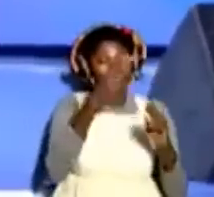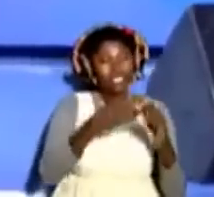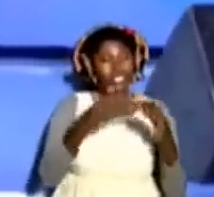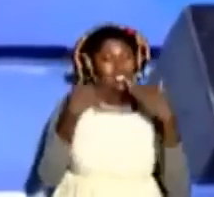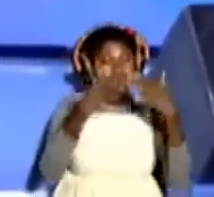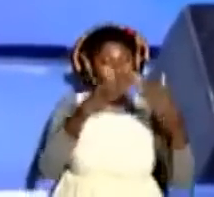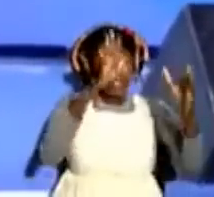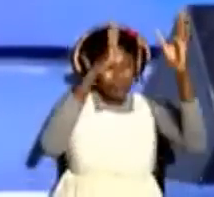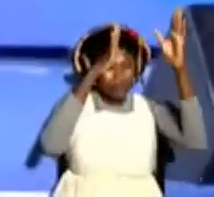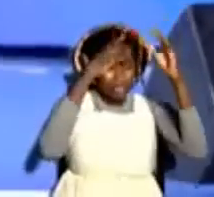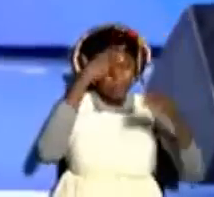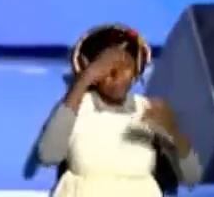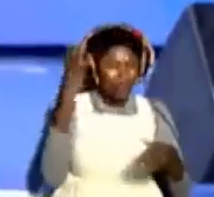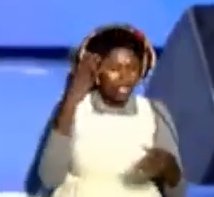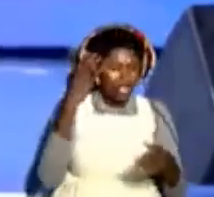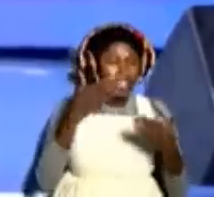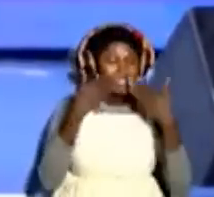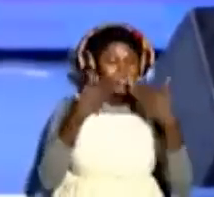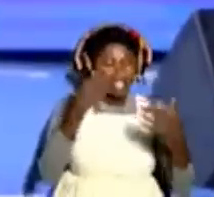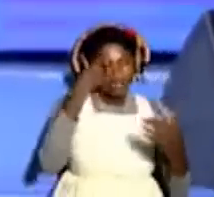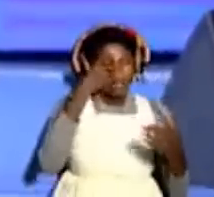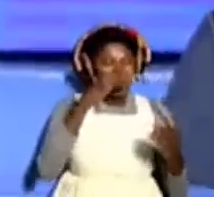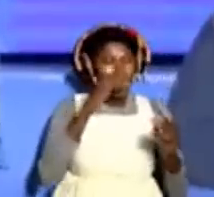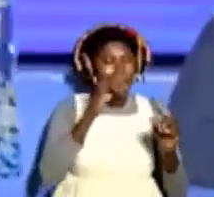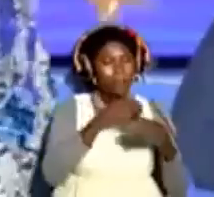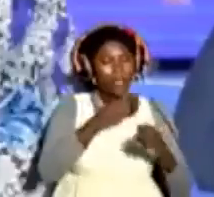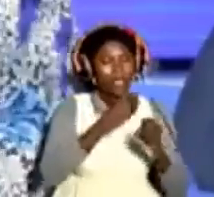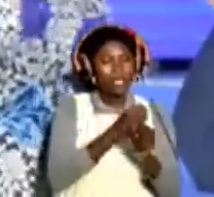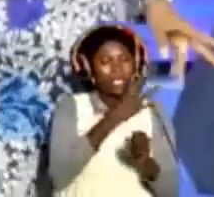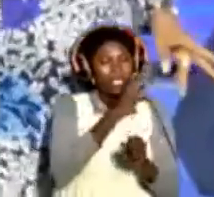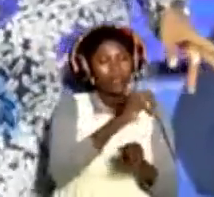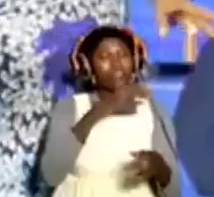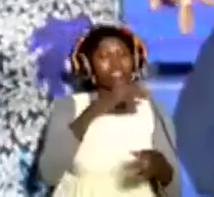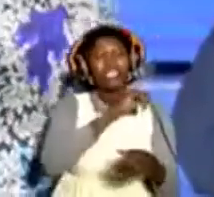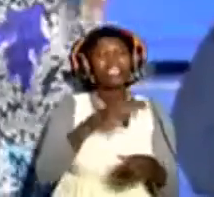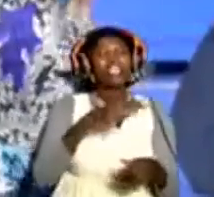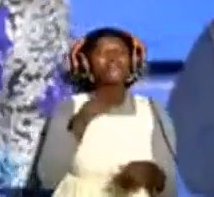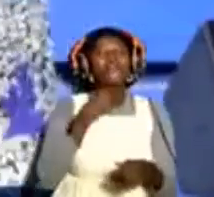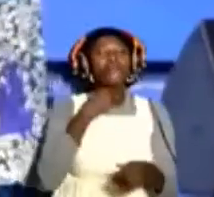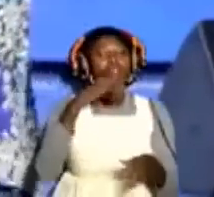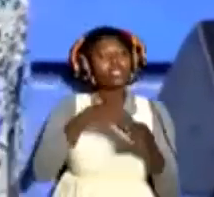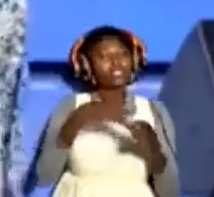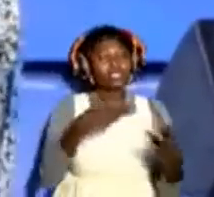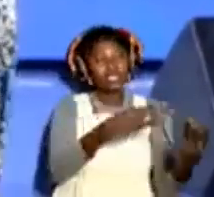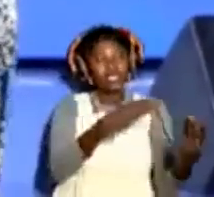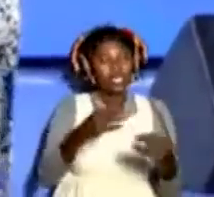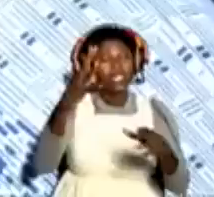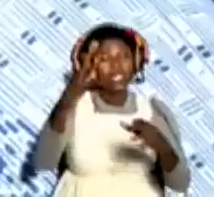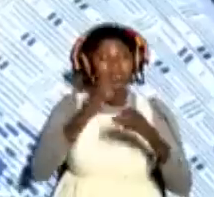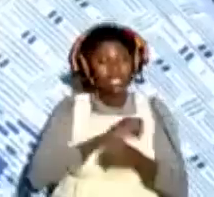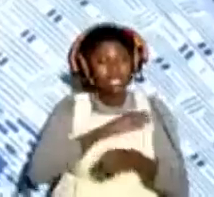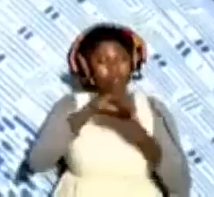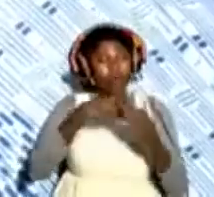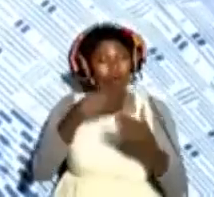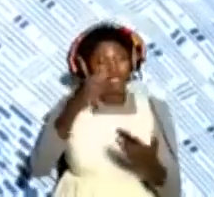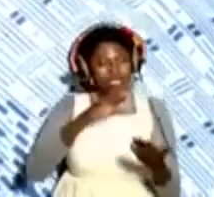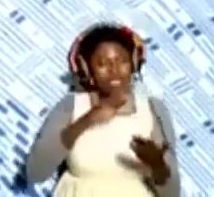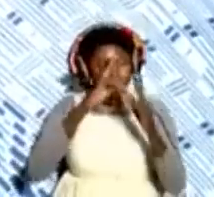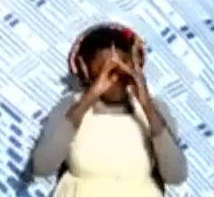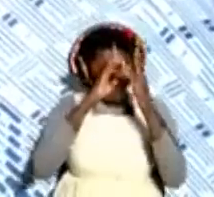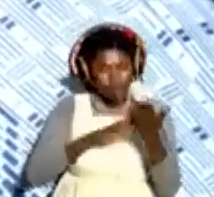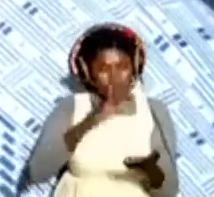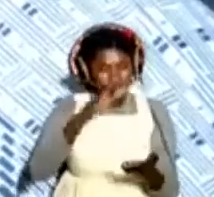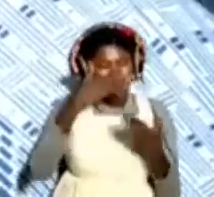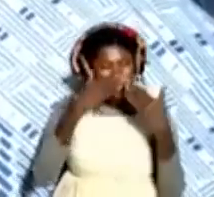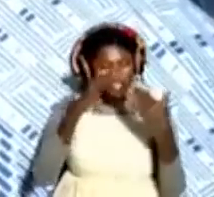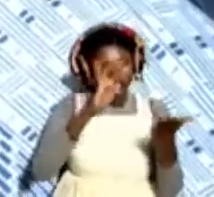you, Father, for hearing. Thank you for making him a voice in this land. Take all the glory. Thank